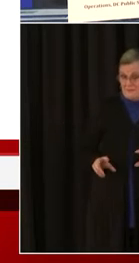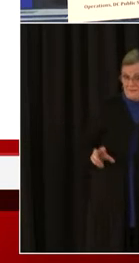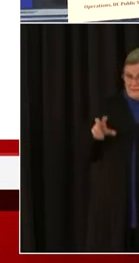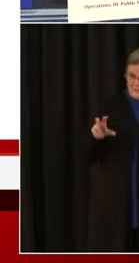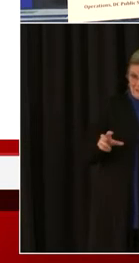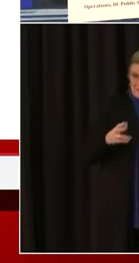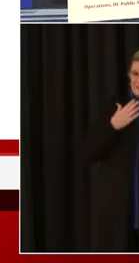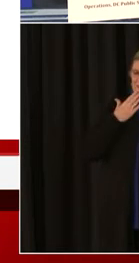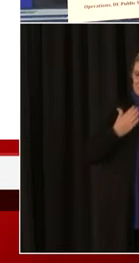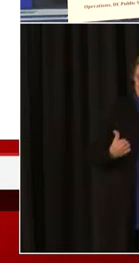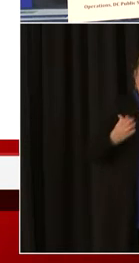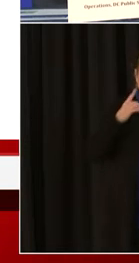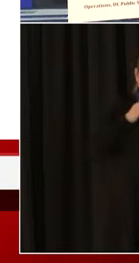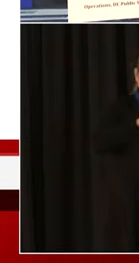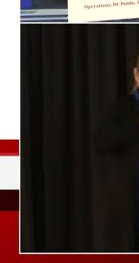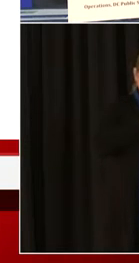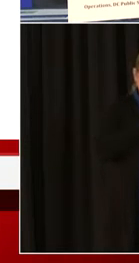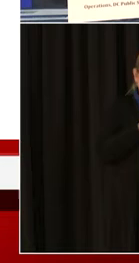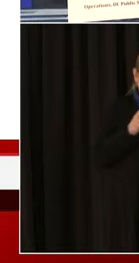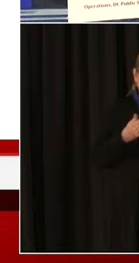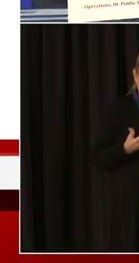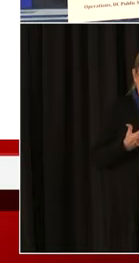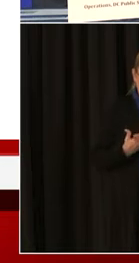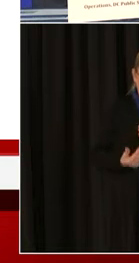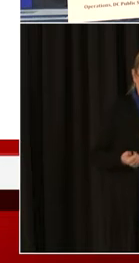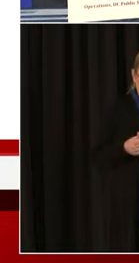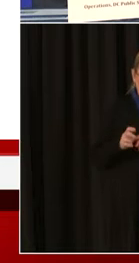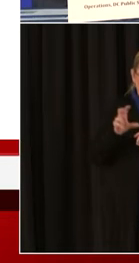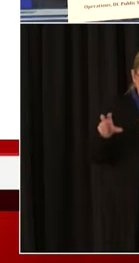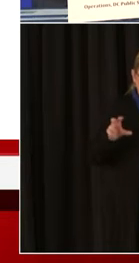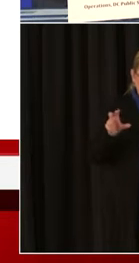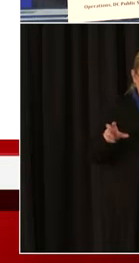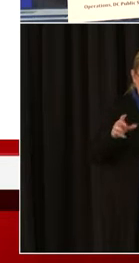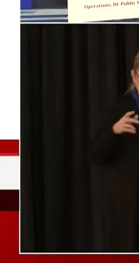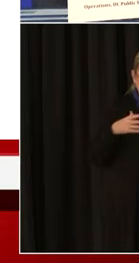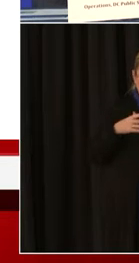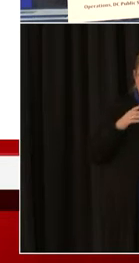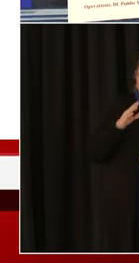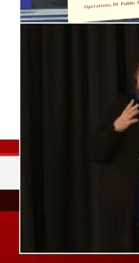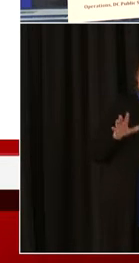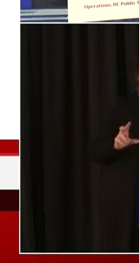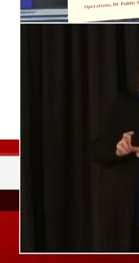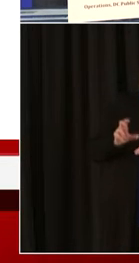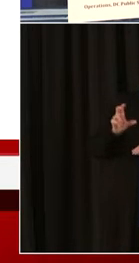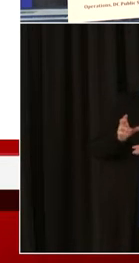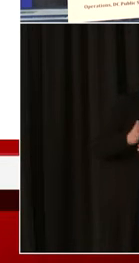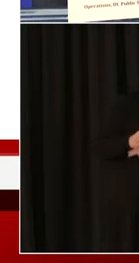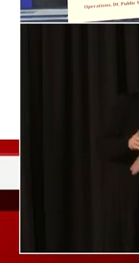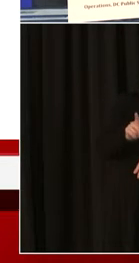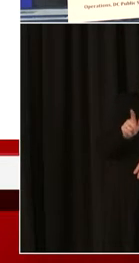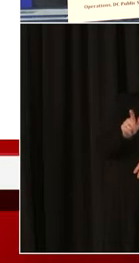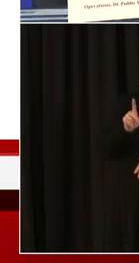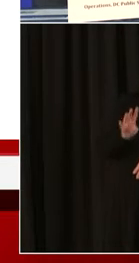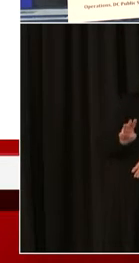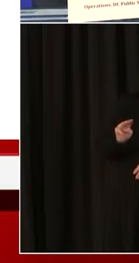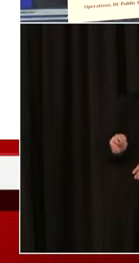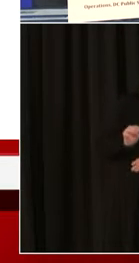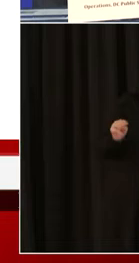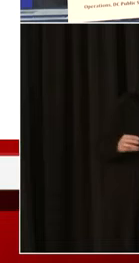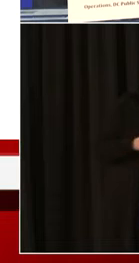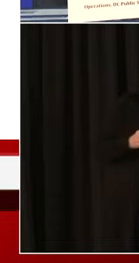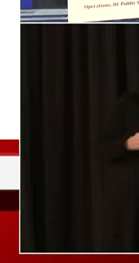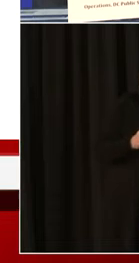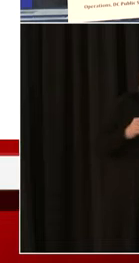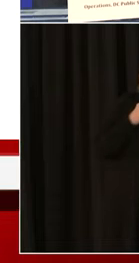and her commitment. We've invested a little bit over $24 million to improve the air quality in every single one